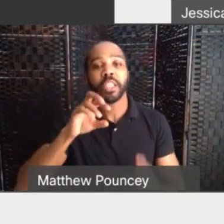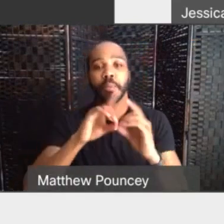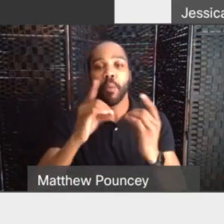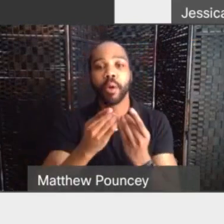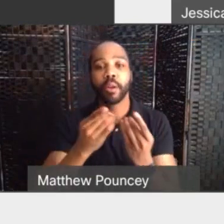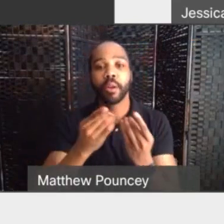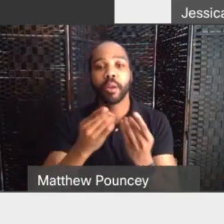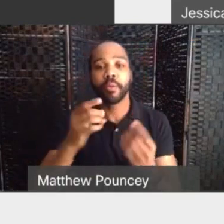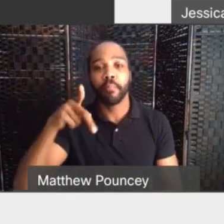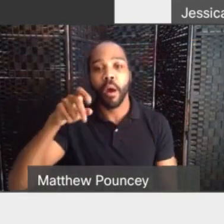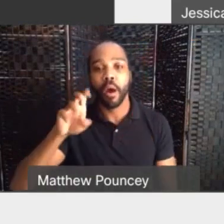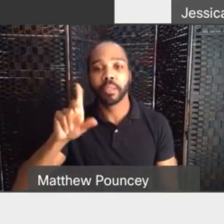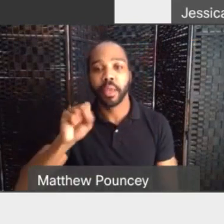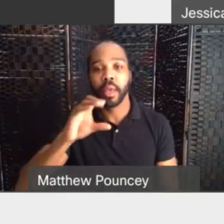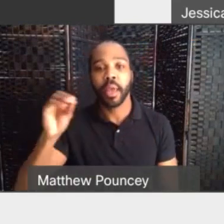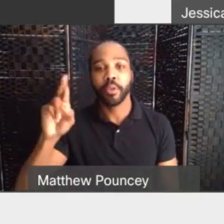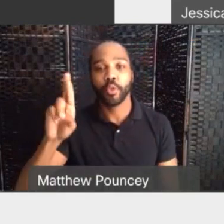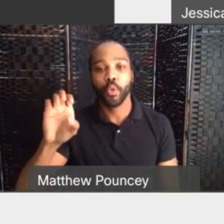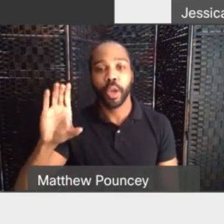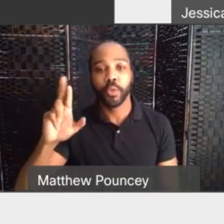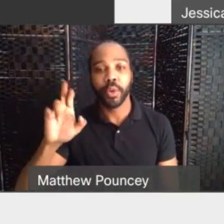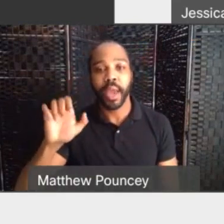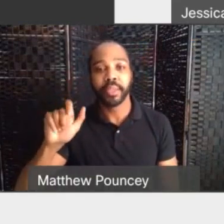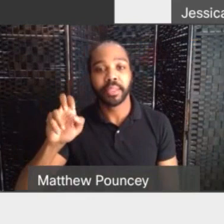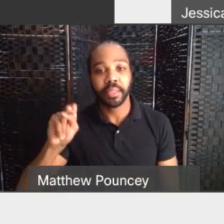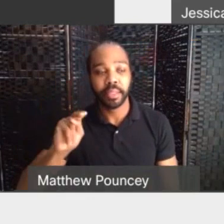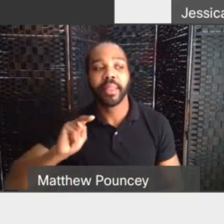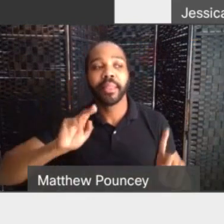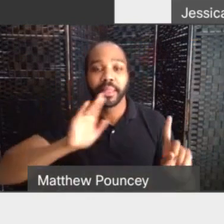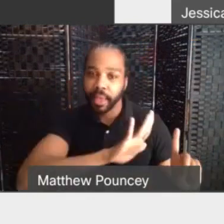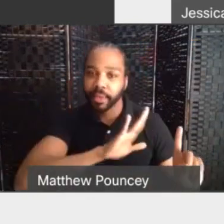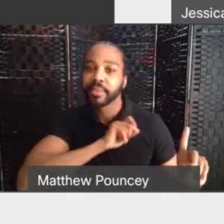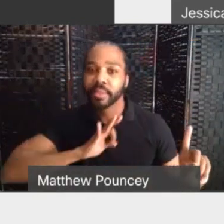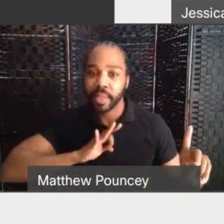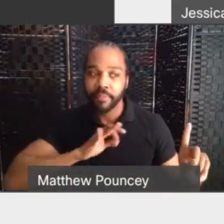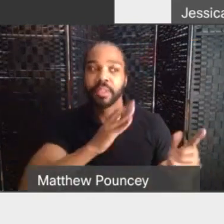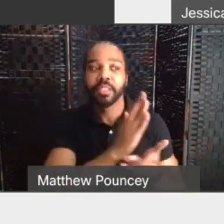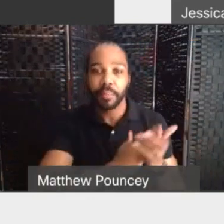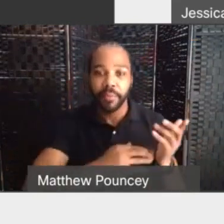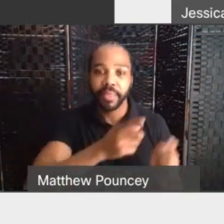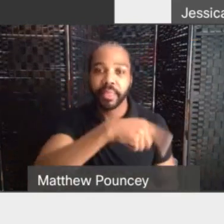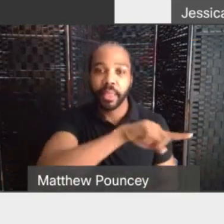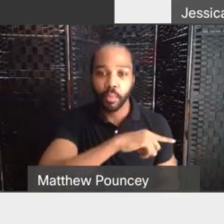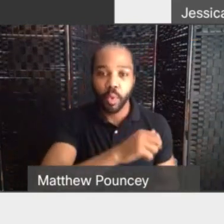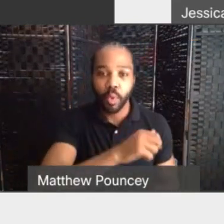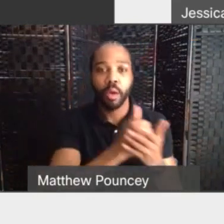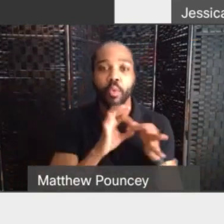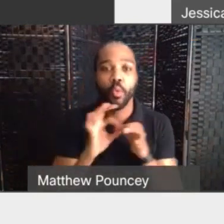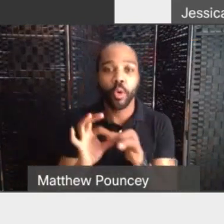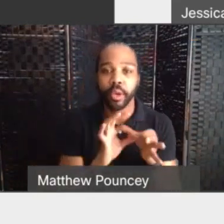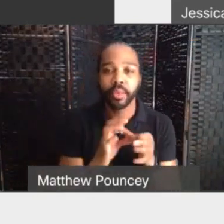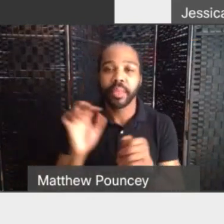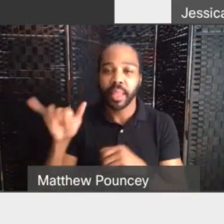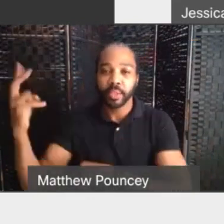was Department of Parks and Recreation staff who were some of the folks who helped coordinate the 2